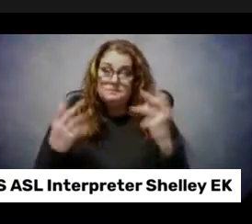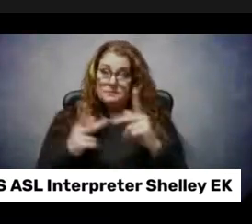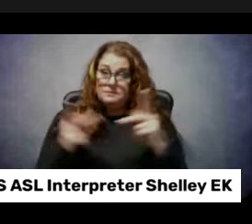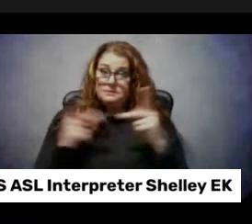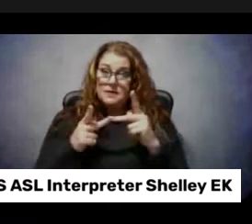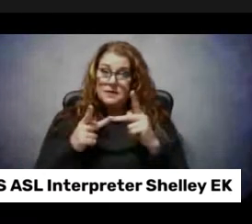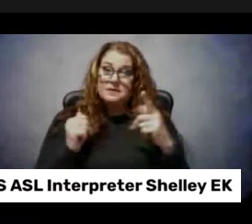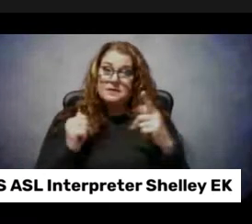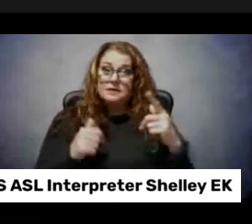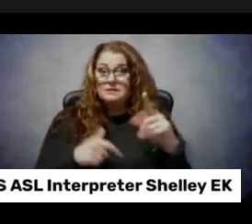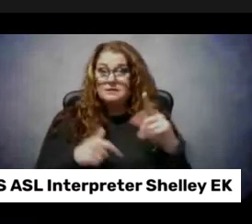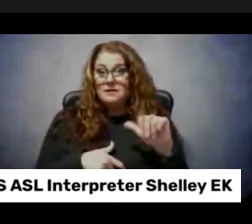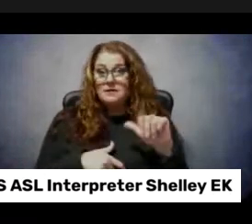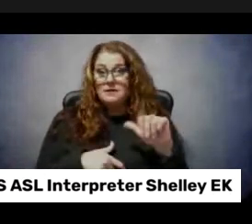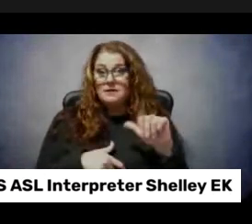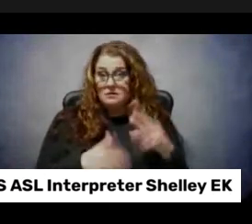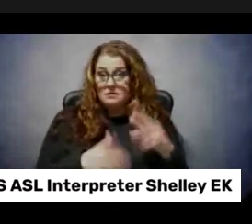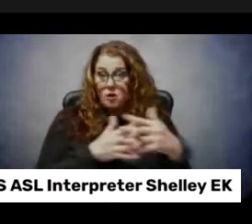Latin America.